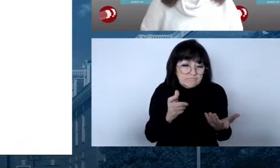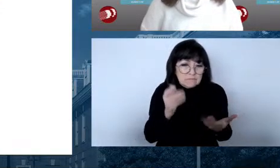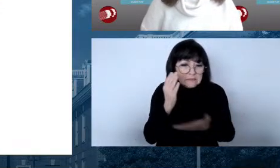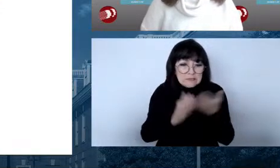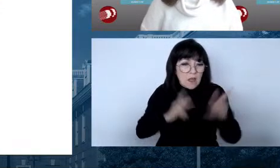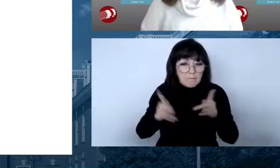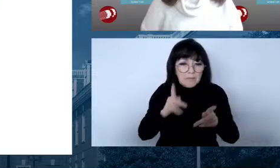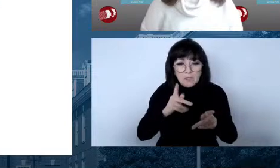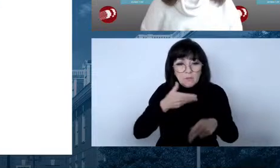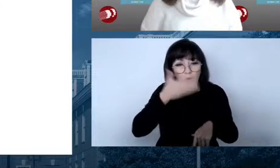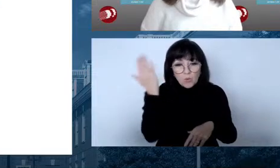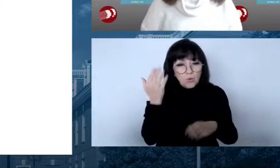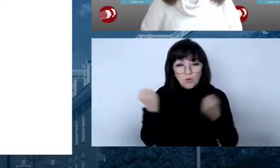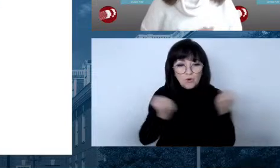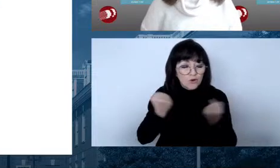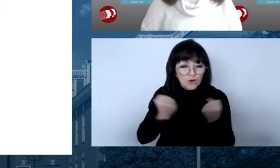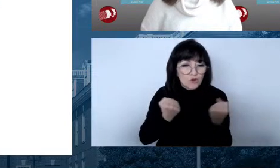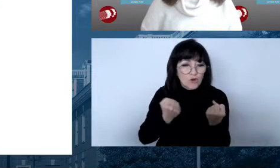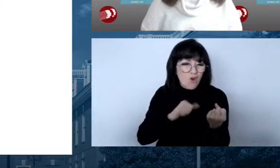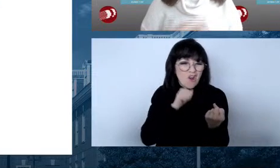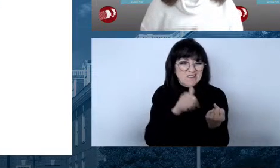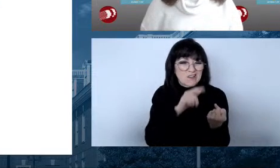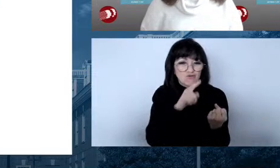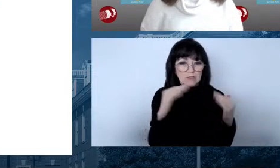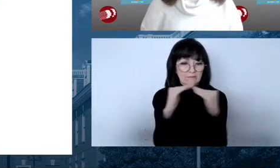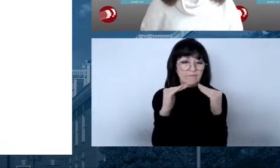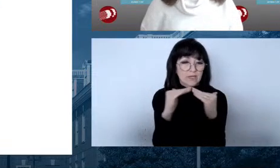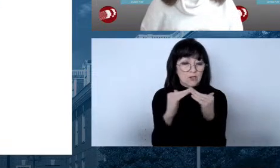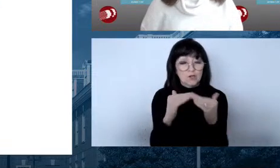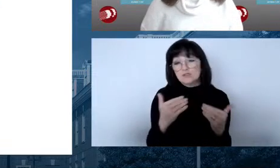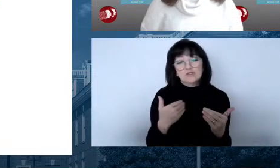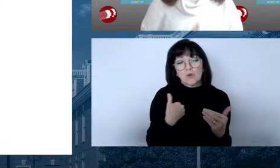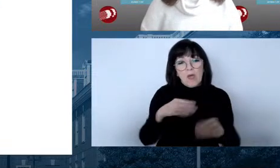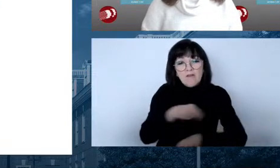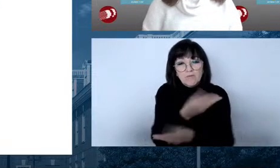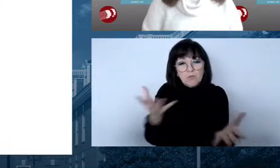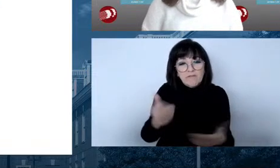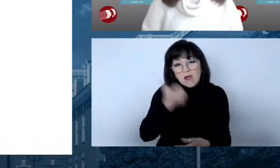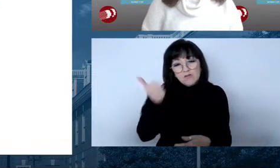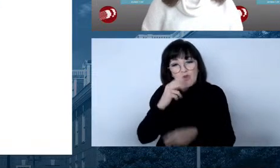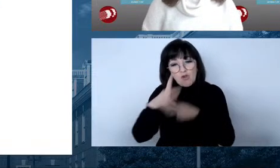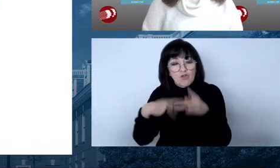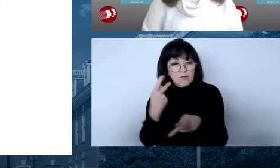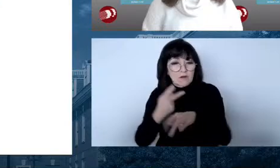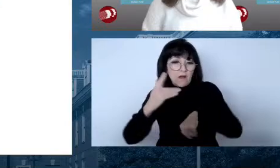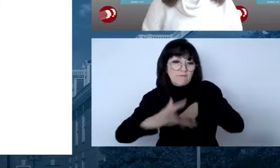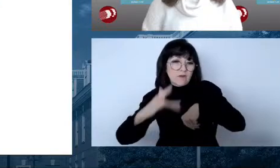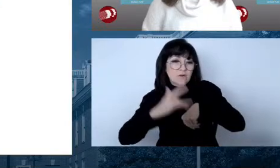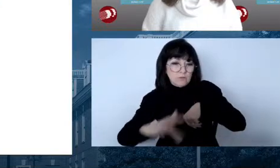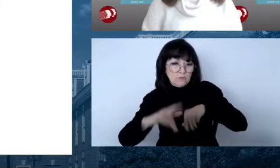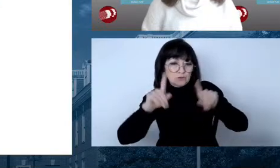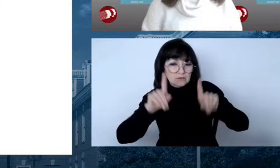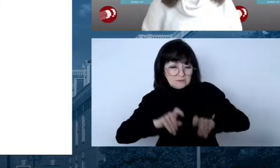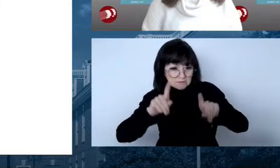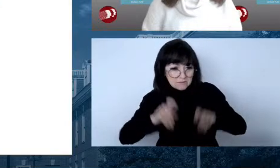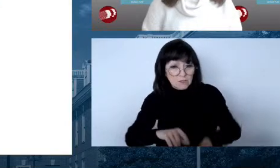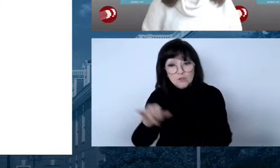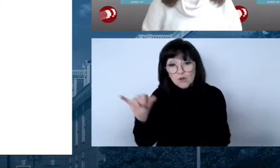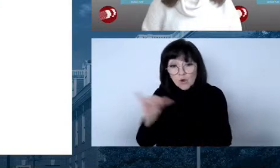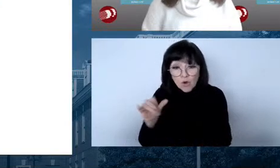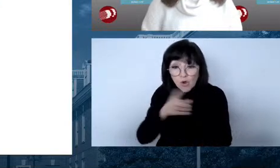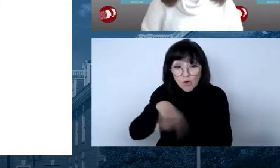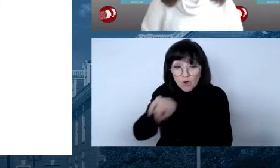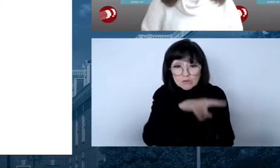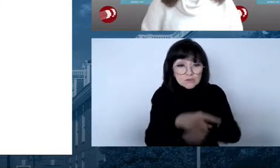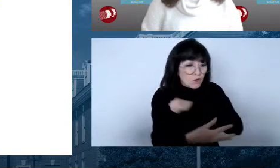providing testing. Another way that we're doing this is ensuring that vulnerable and underserved populations have